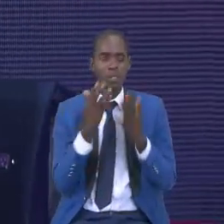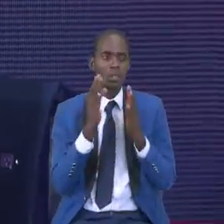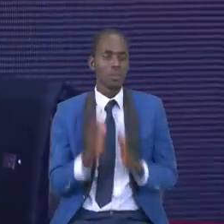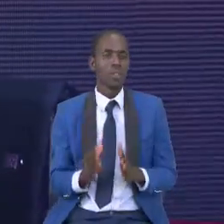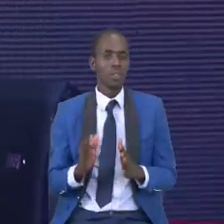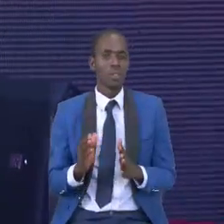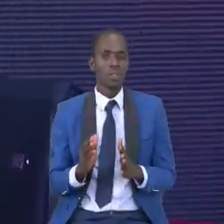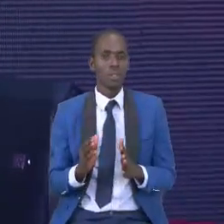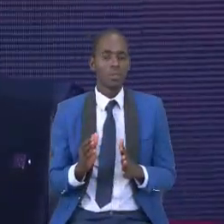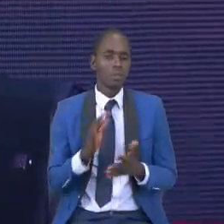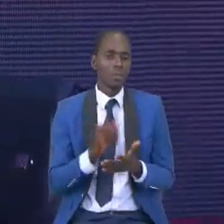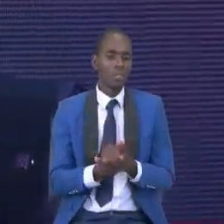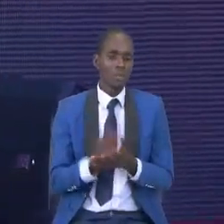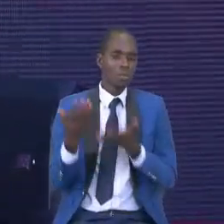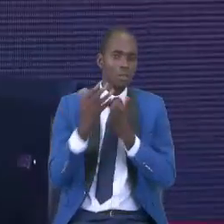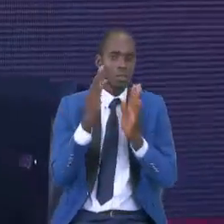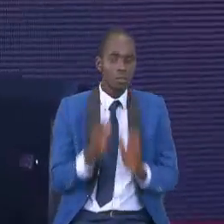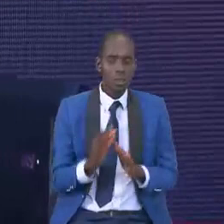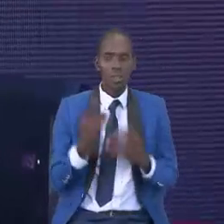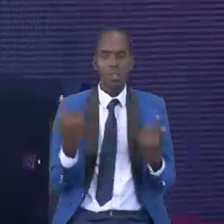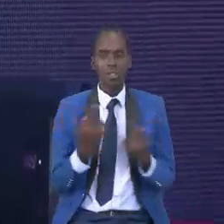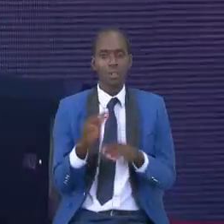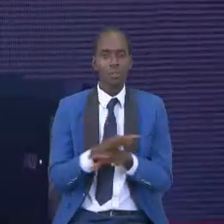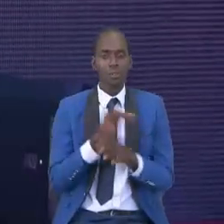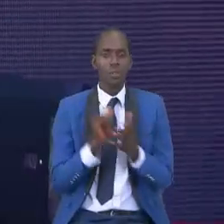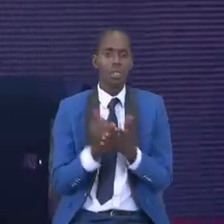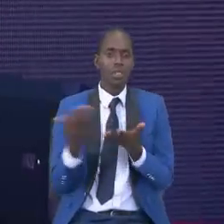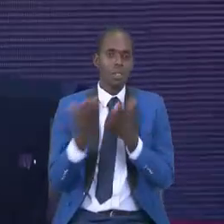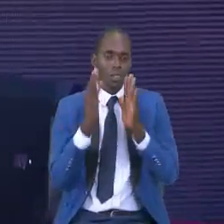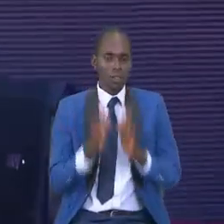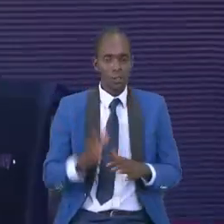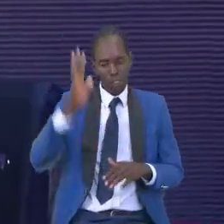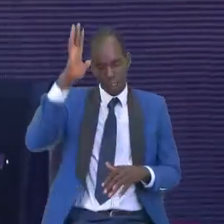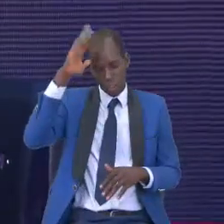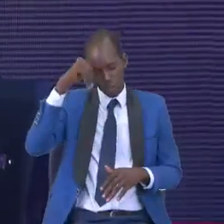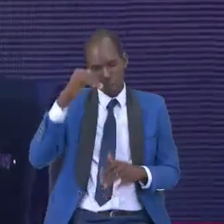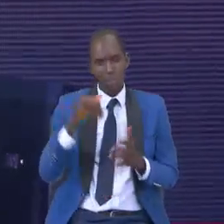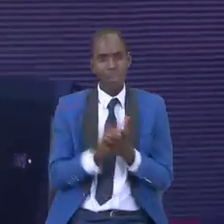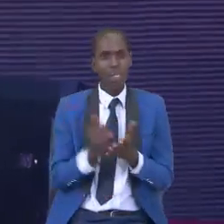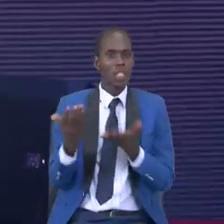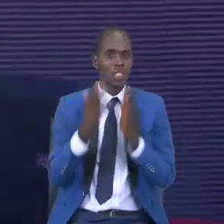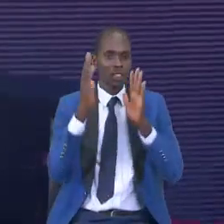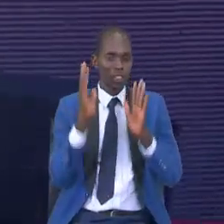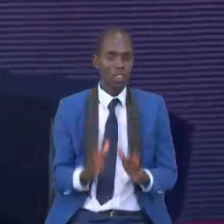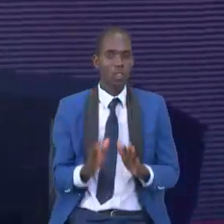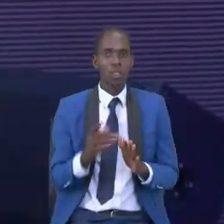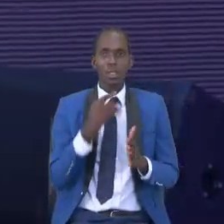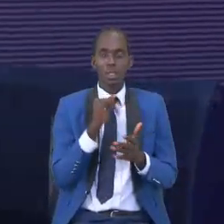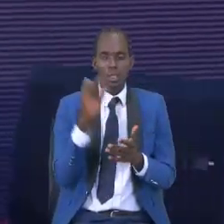sinful, that servant rebellious, that servant backsliding, he seeks him with the rod. He seeks him